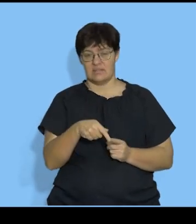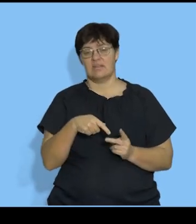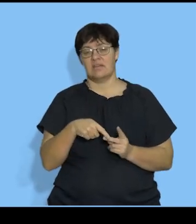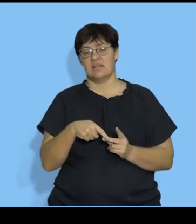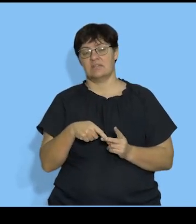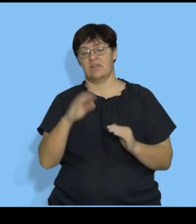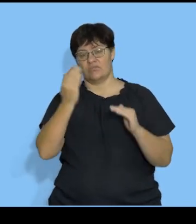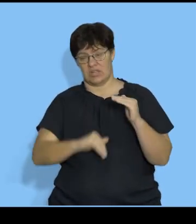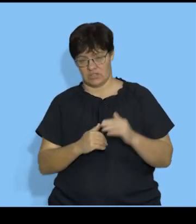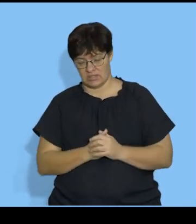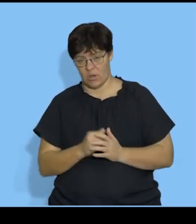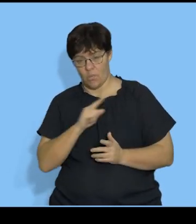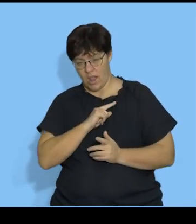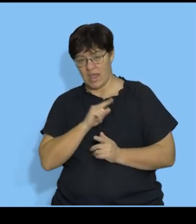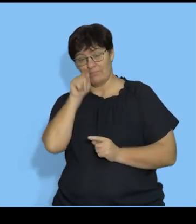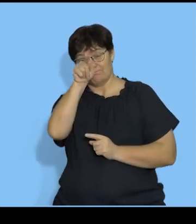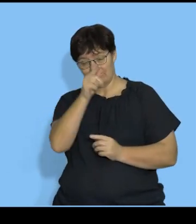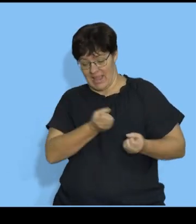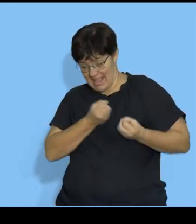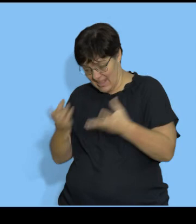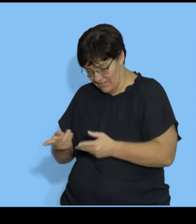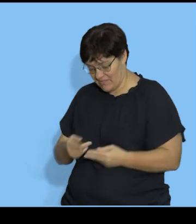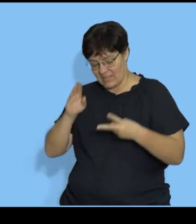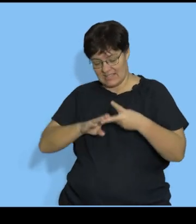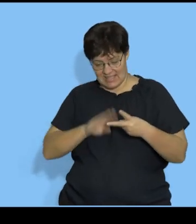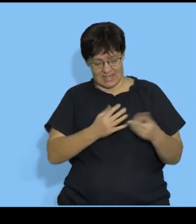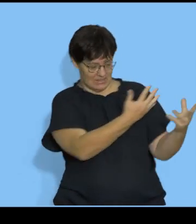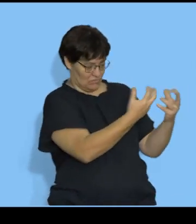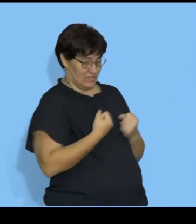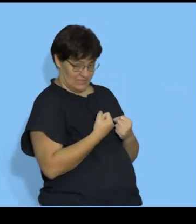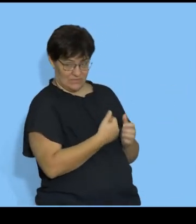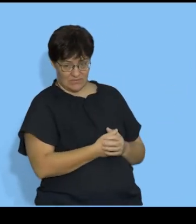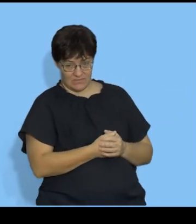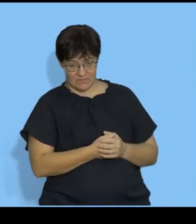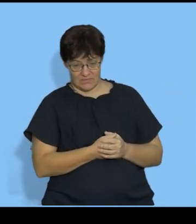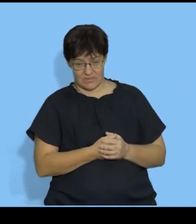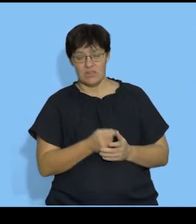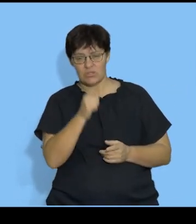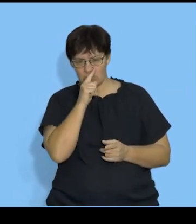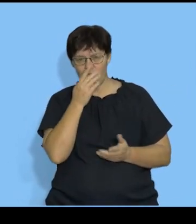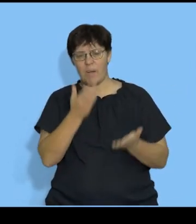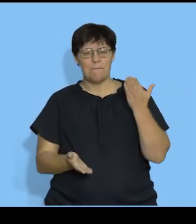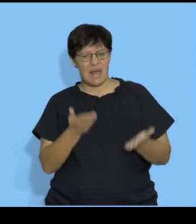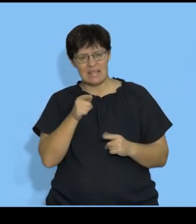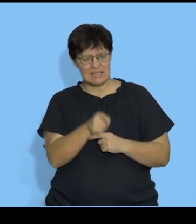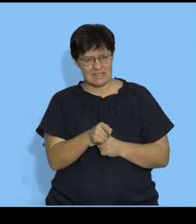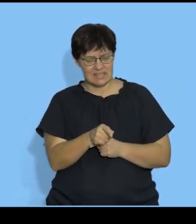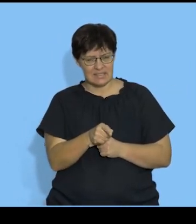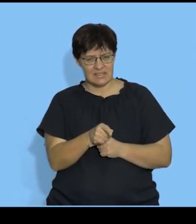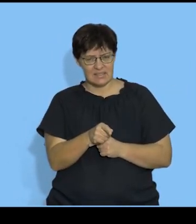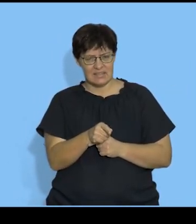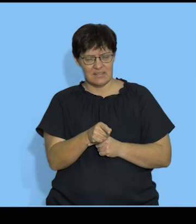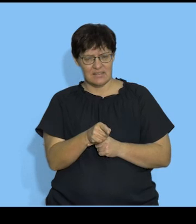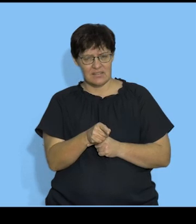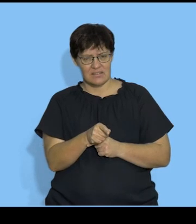for the dichromate is our reduction. So for us to balance the number of electrons, the thinking is whatever